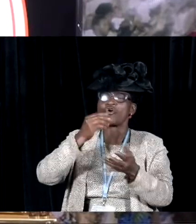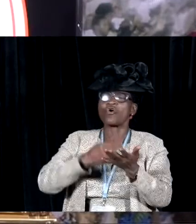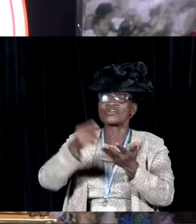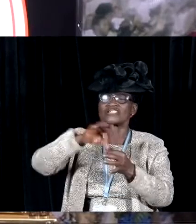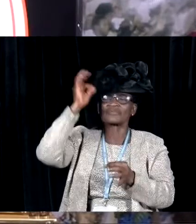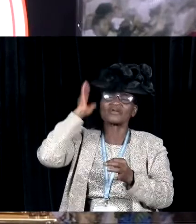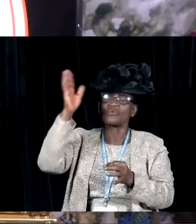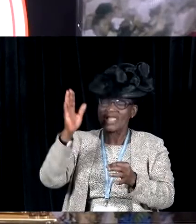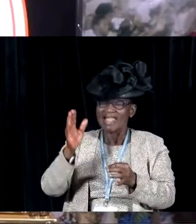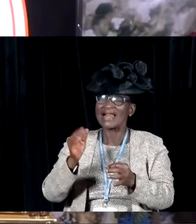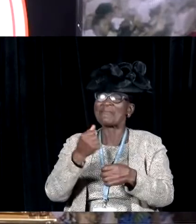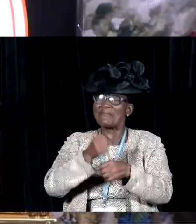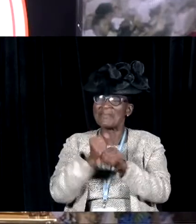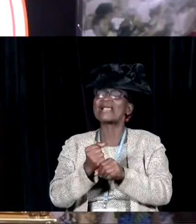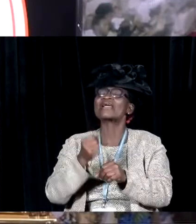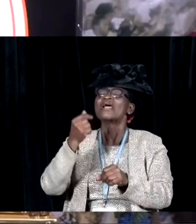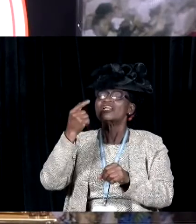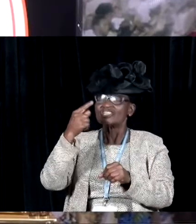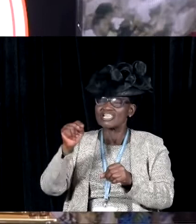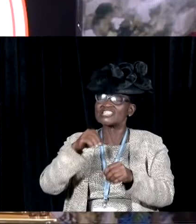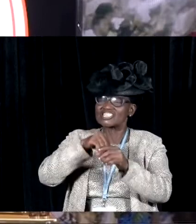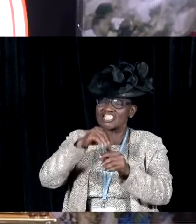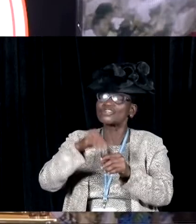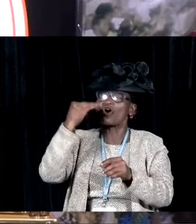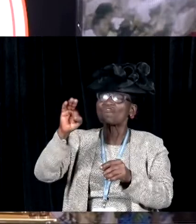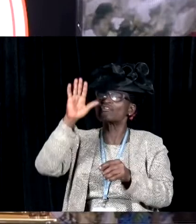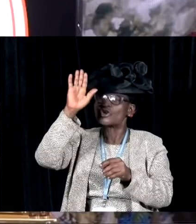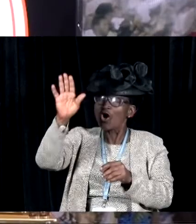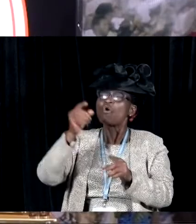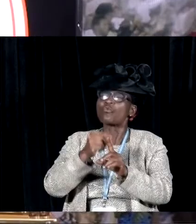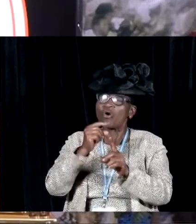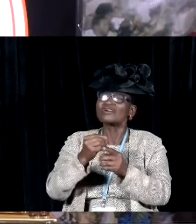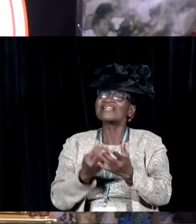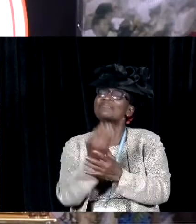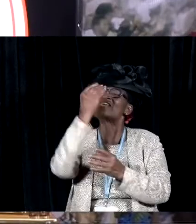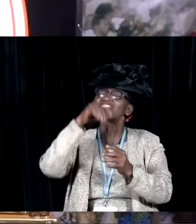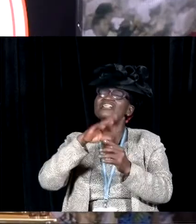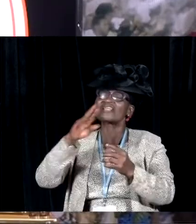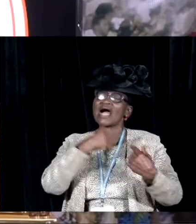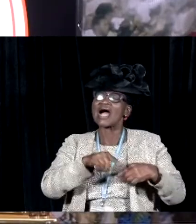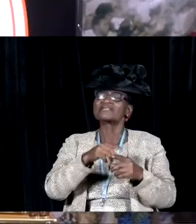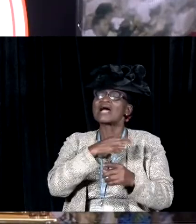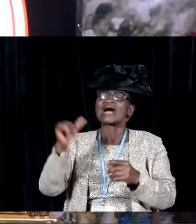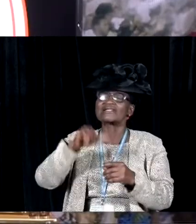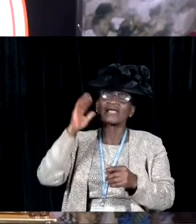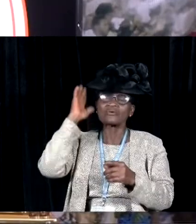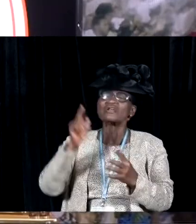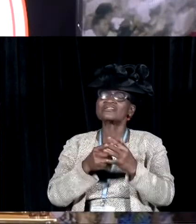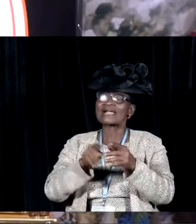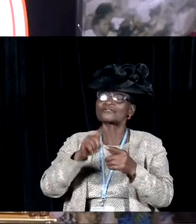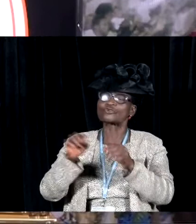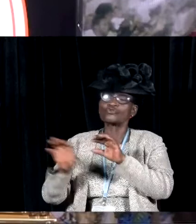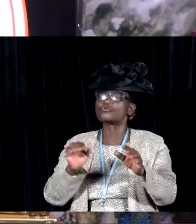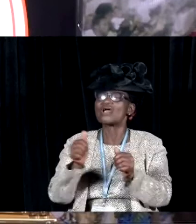hearts. Amen. That the eyes of understanding of these people will become enlightened. Amen. And they begin to do everything